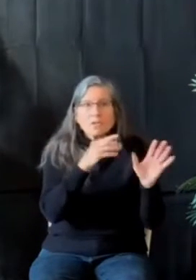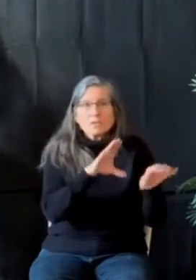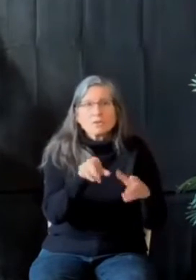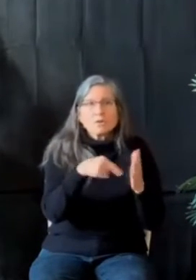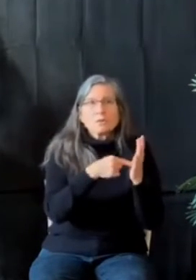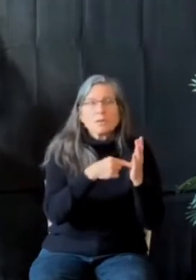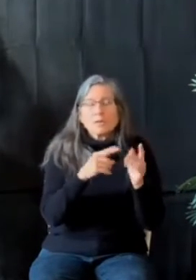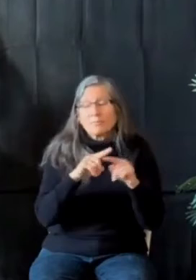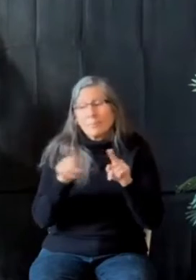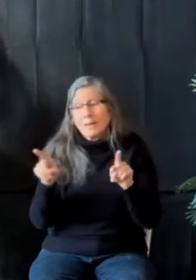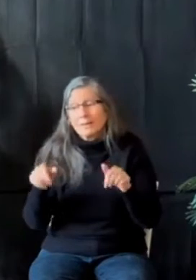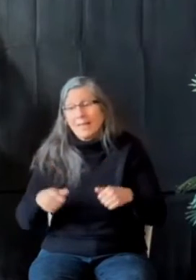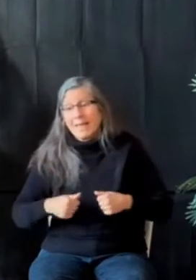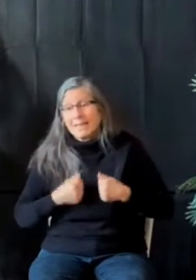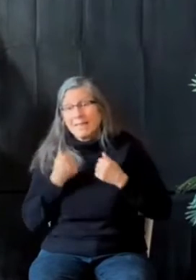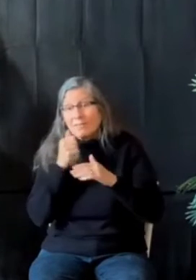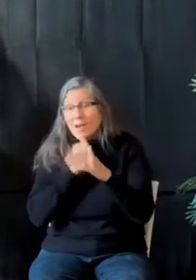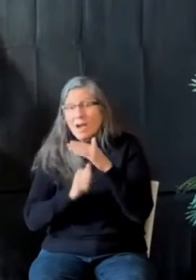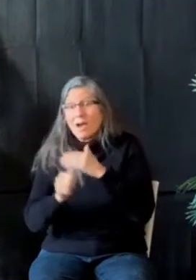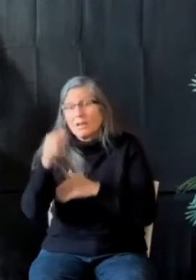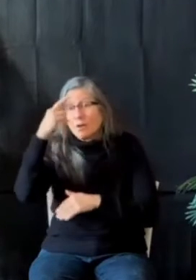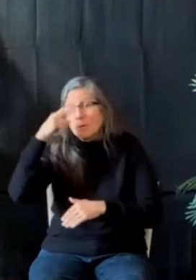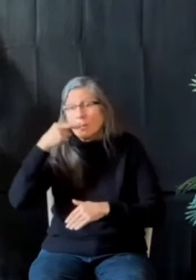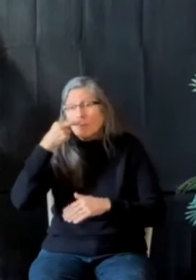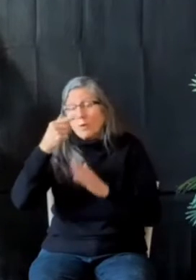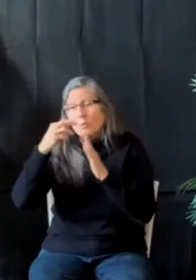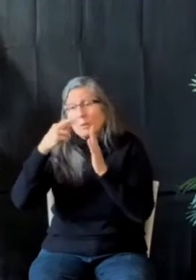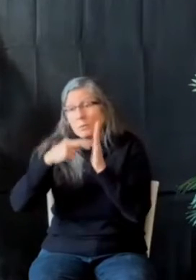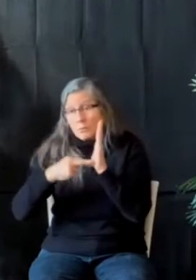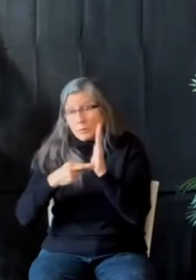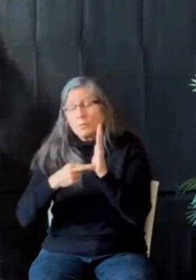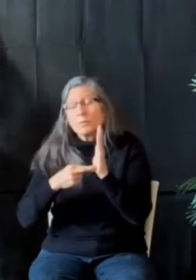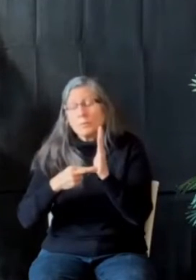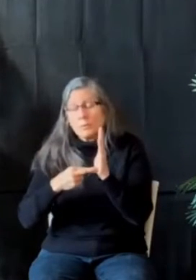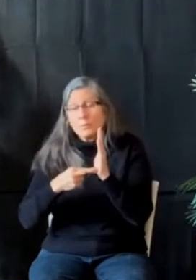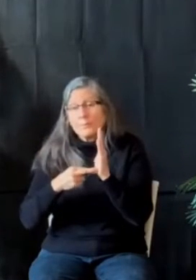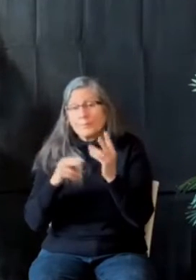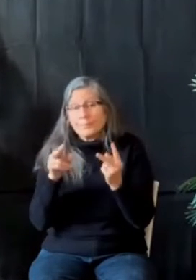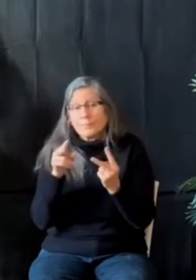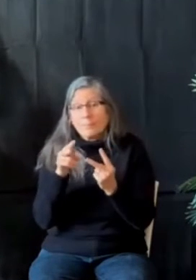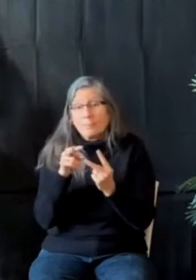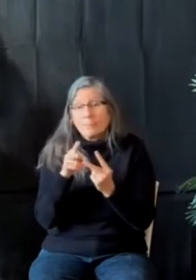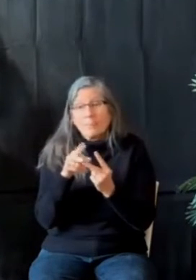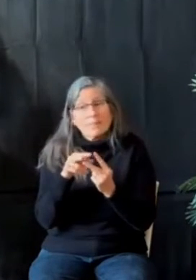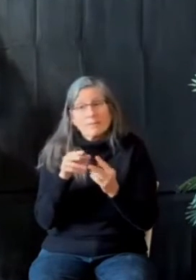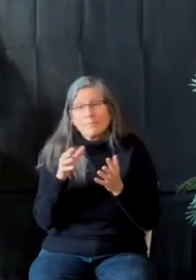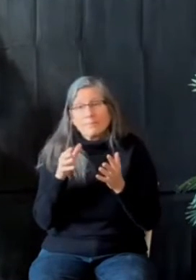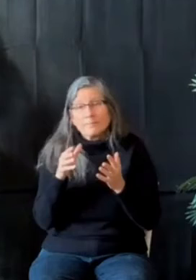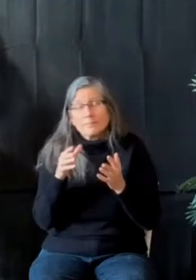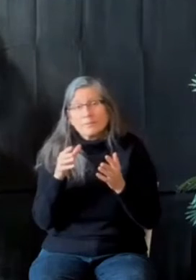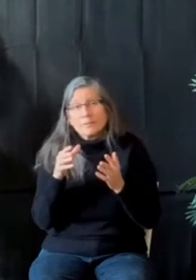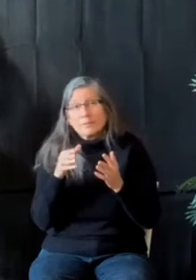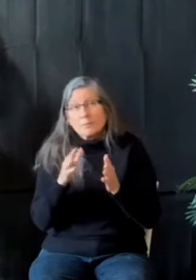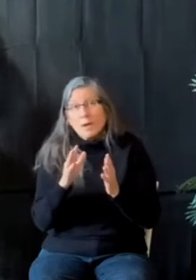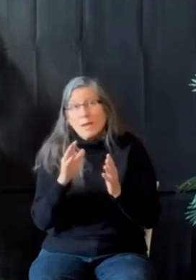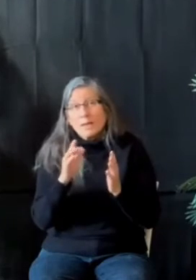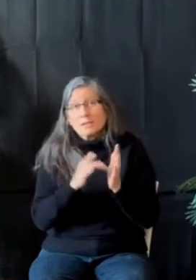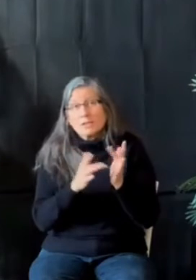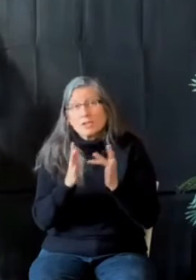but they live under a Roman rule. And either way he answers